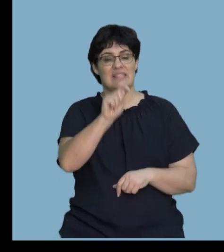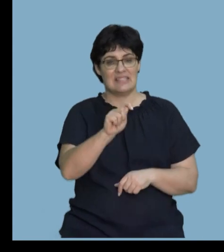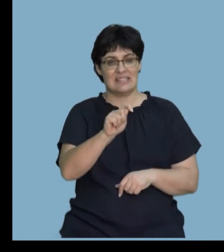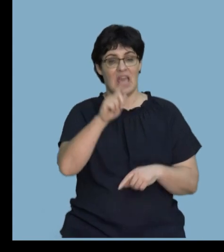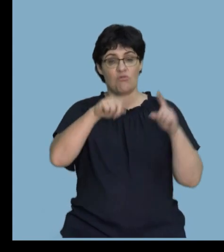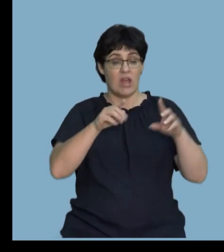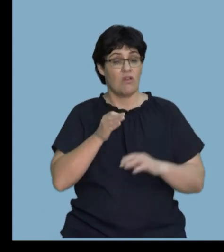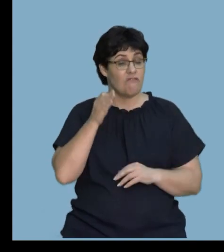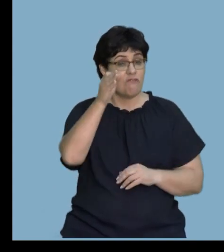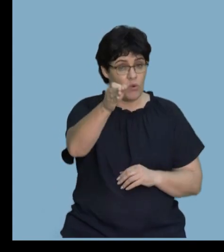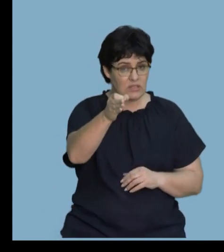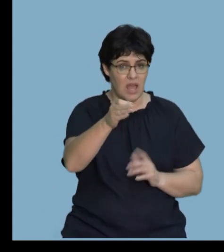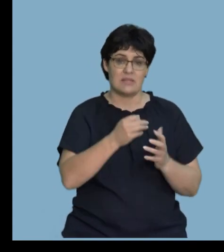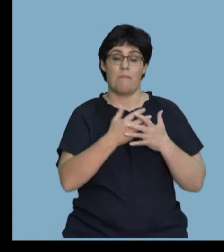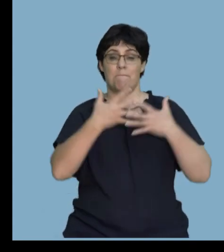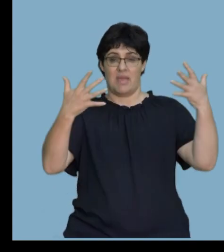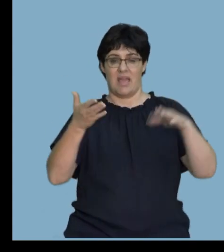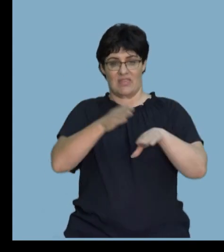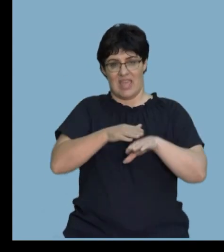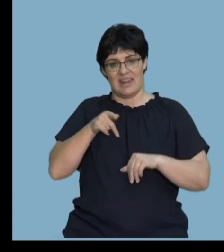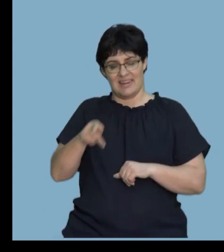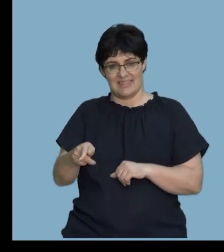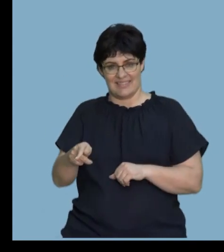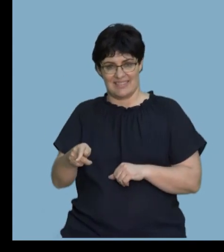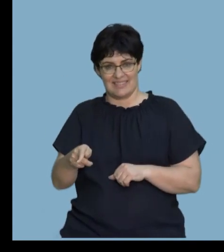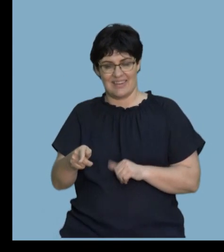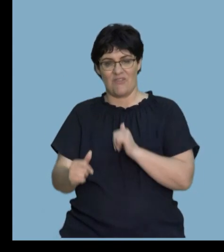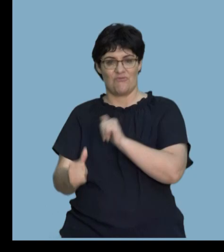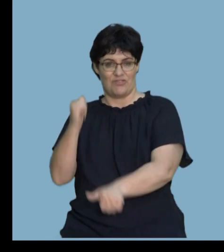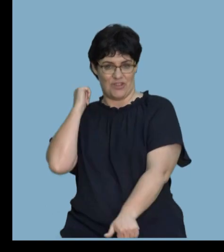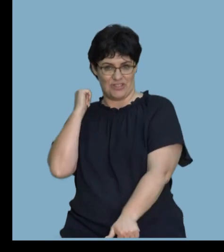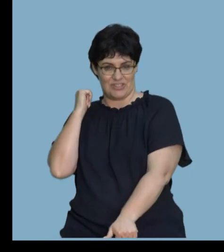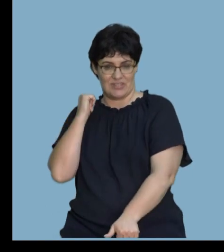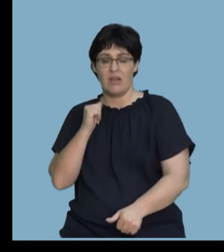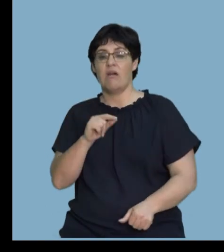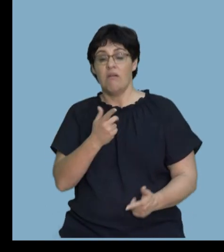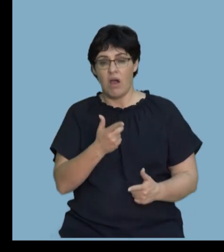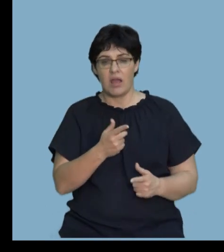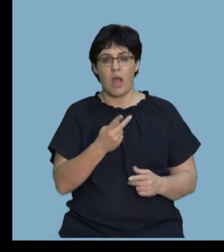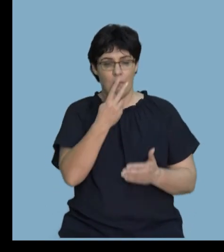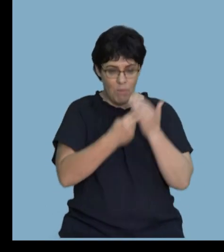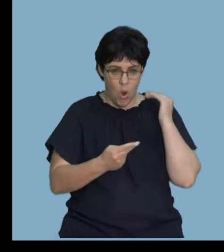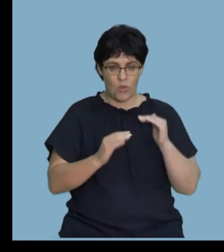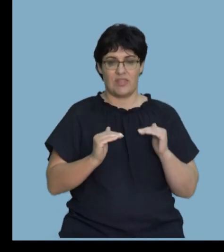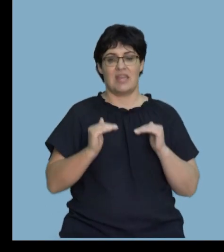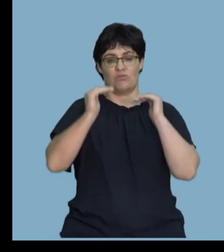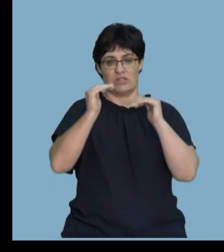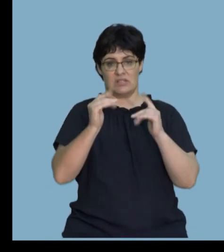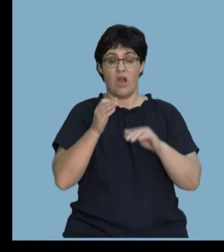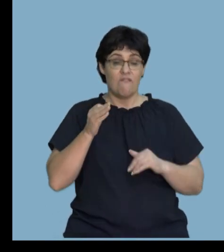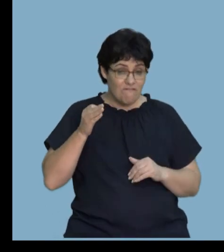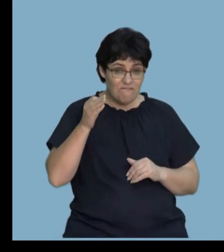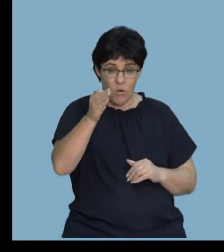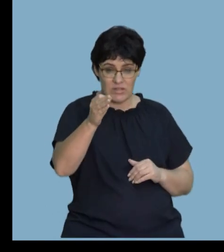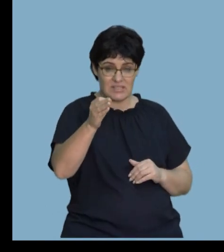rate of the forward reaction is greater than that of the reverse reaction. While both of them increased, the forward